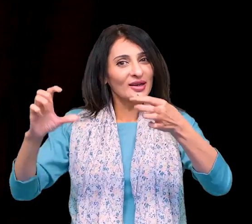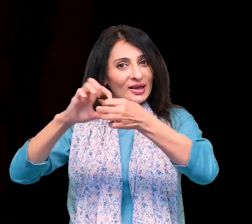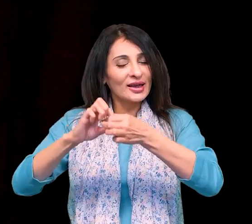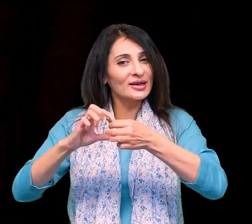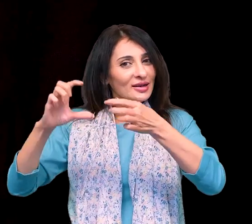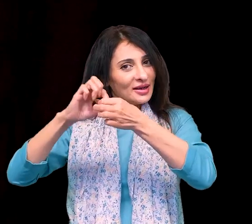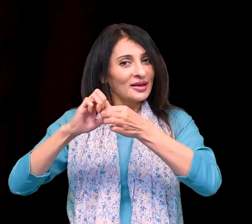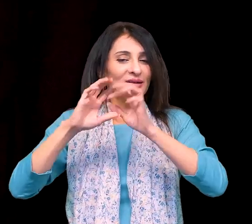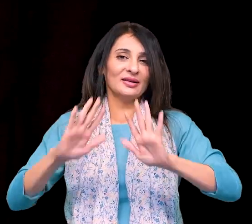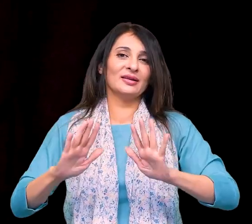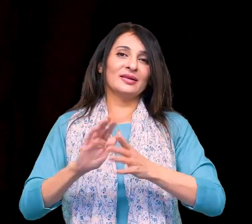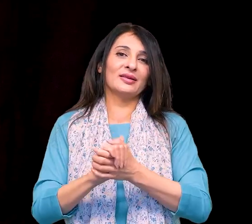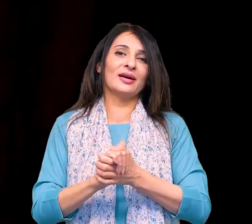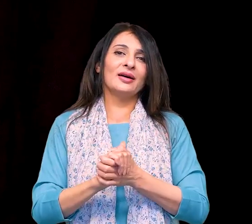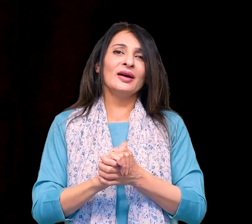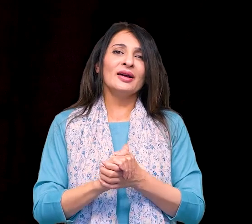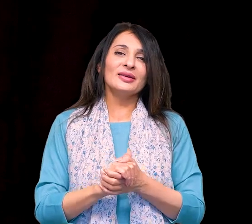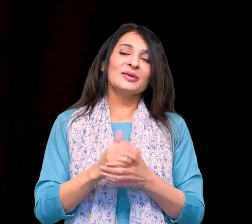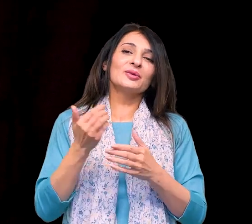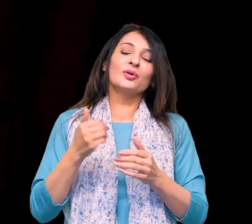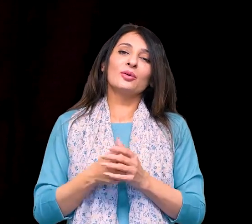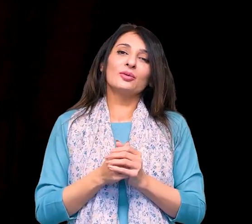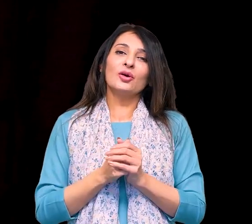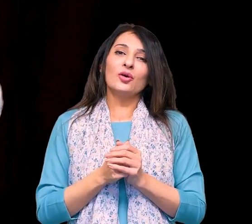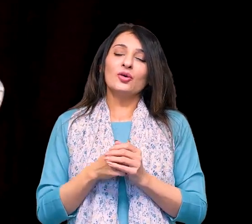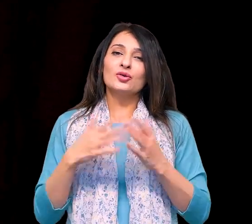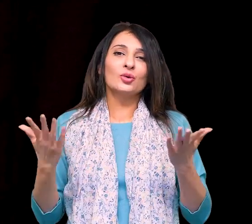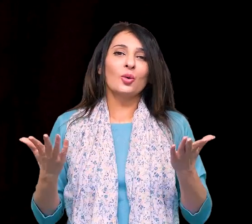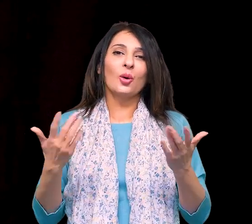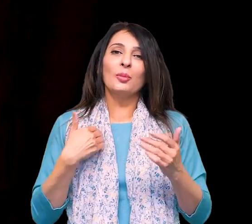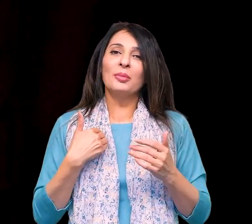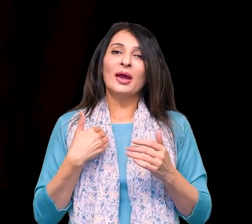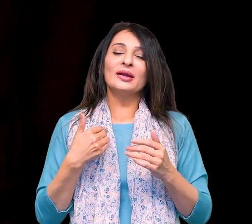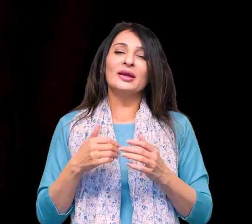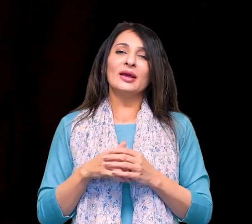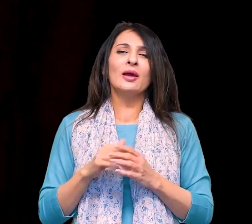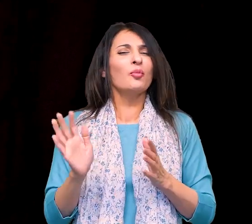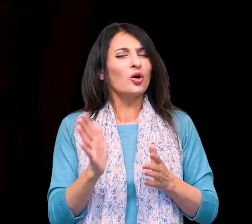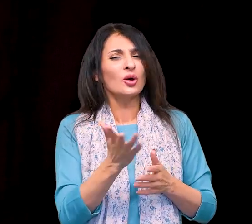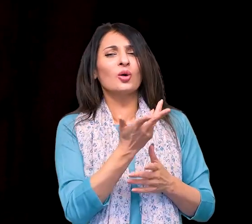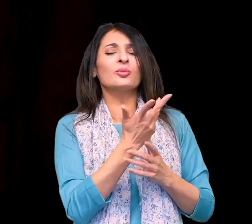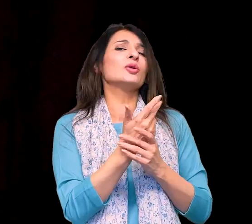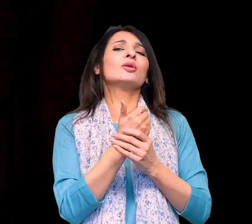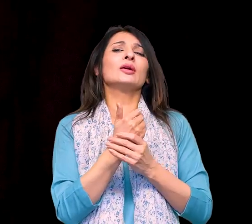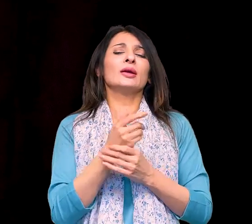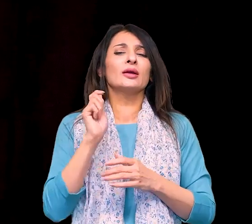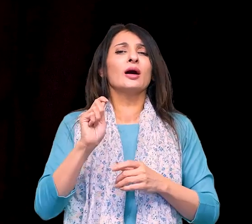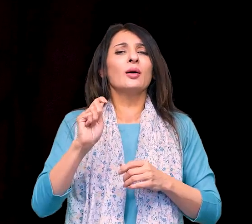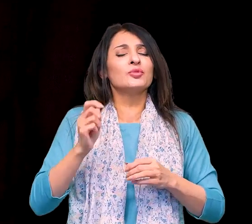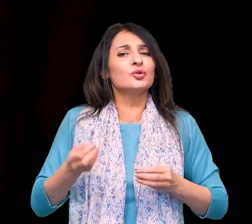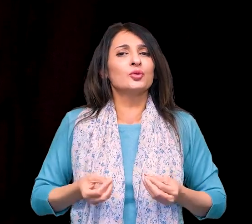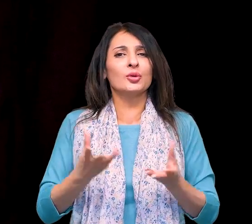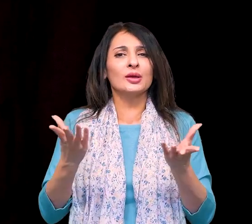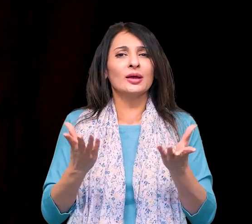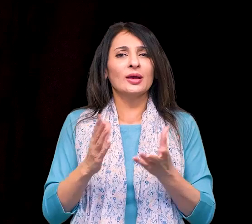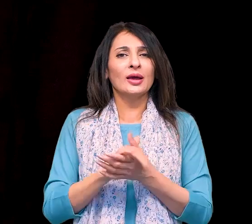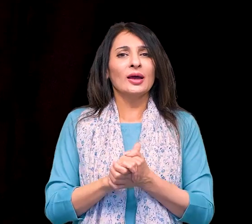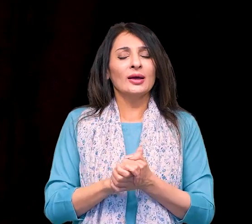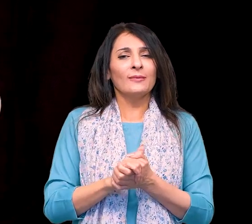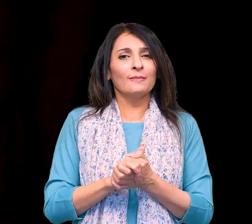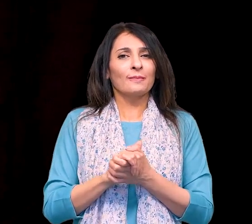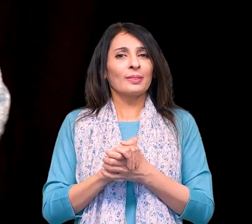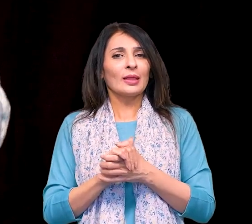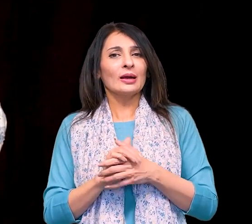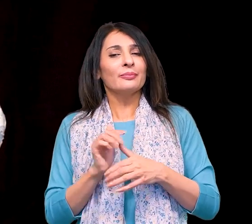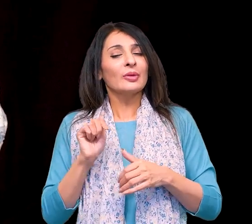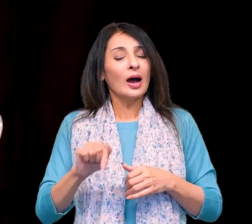about educating ammis, giving them awareness and helping them connect with each other. And when it comes to connections, I feel like I'm